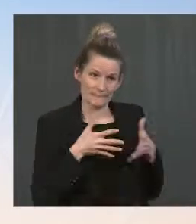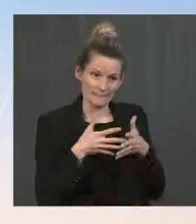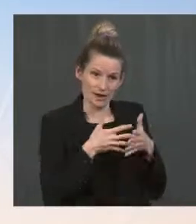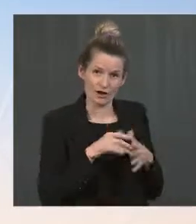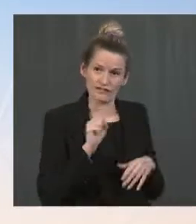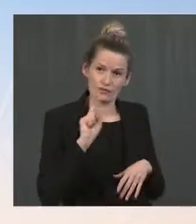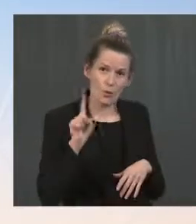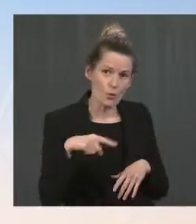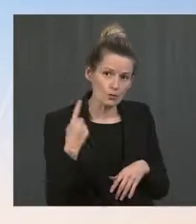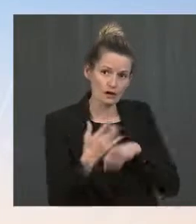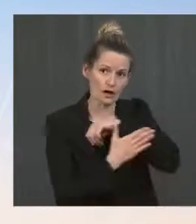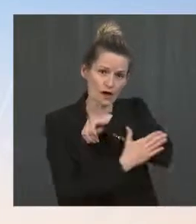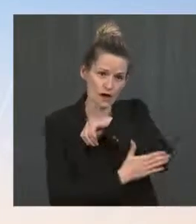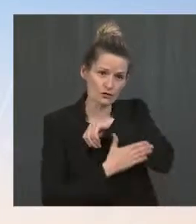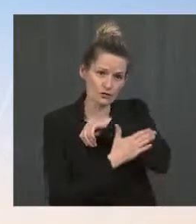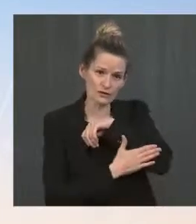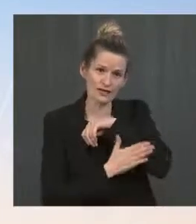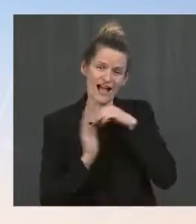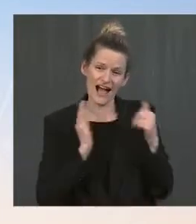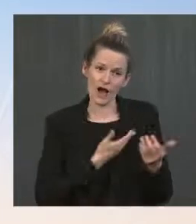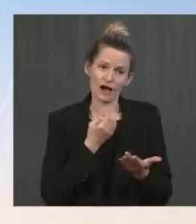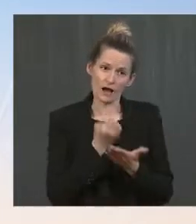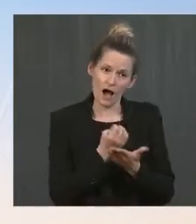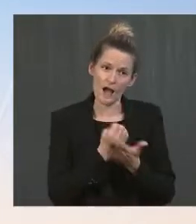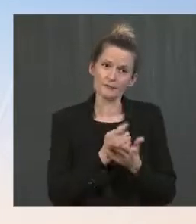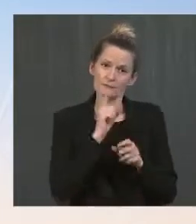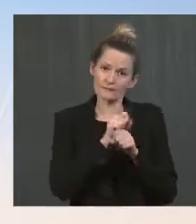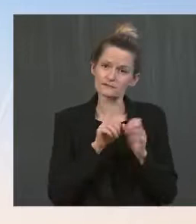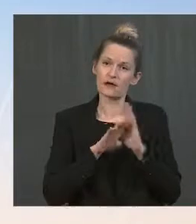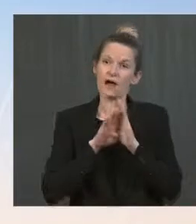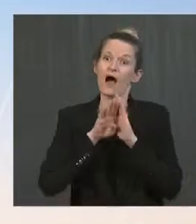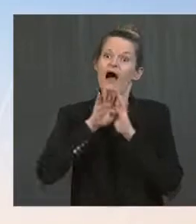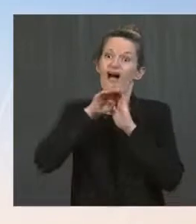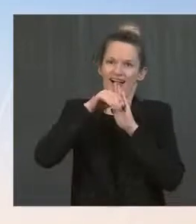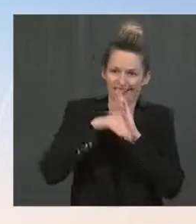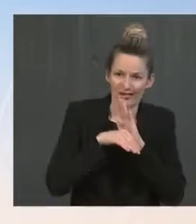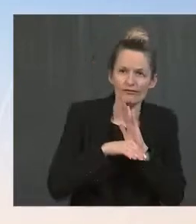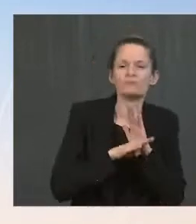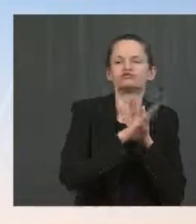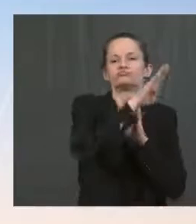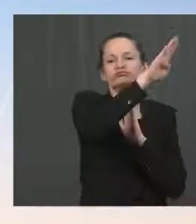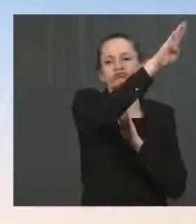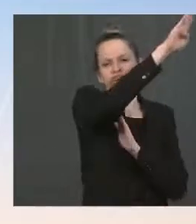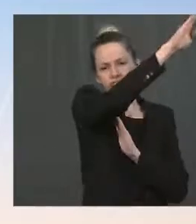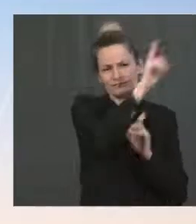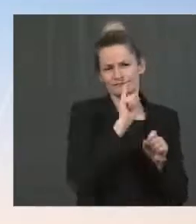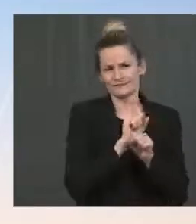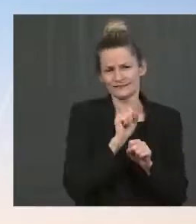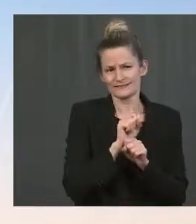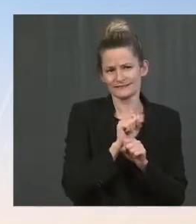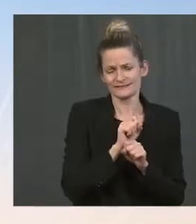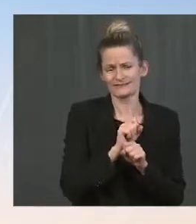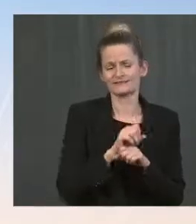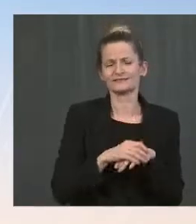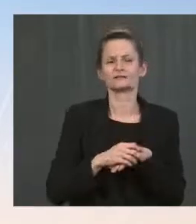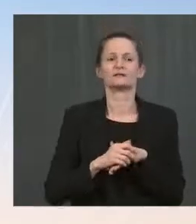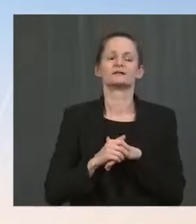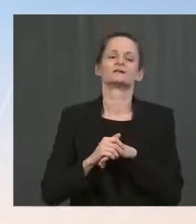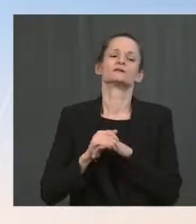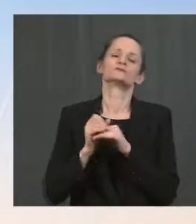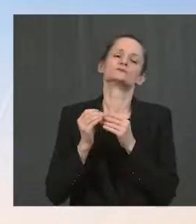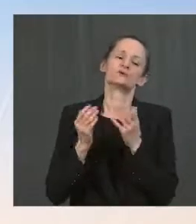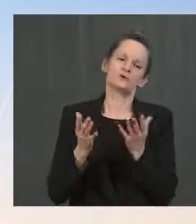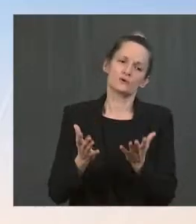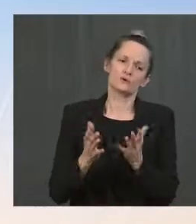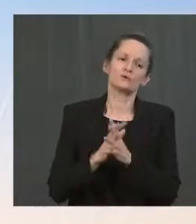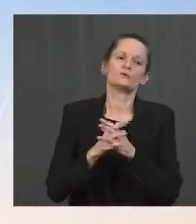nowhere else in the world. The strength of economic growth and of growth in the labor market is sufficient that